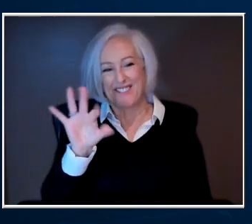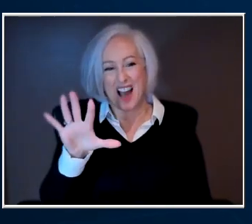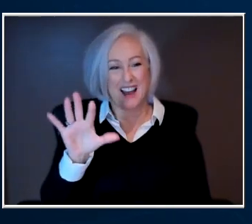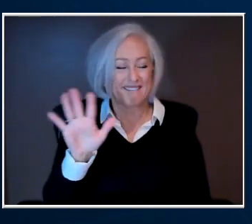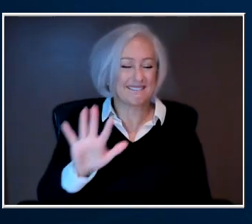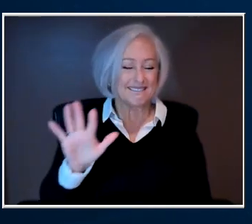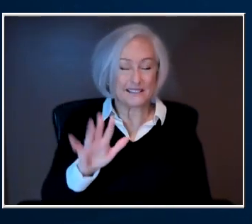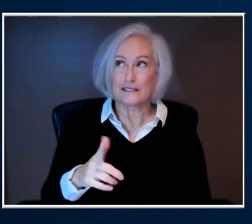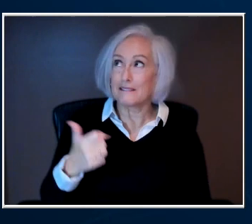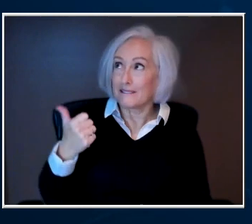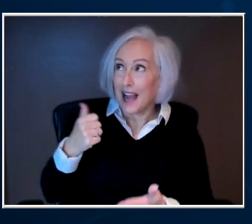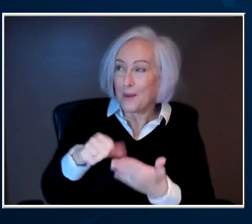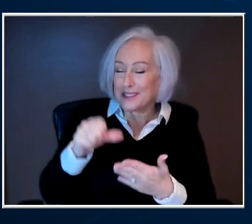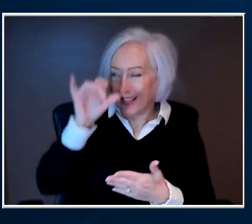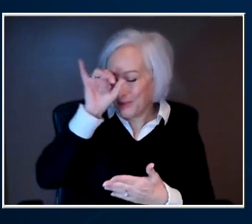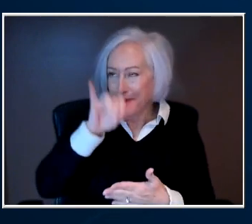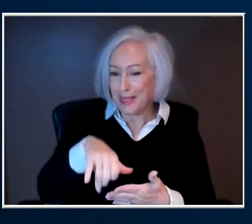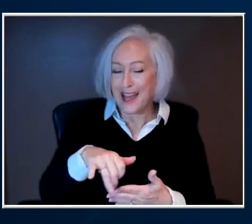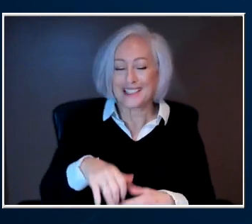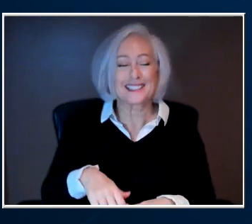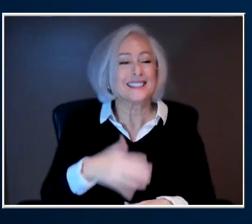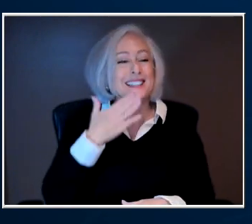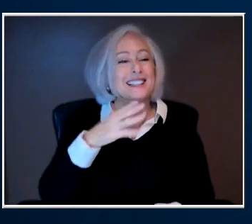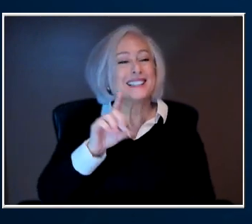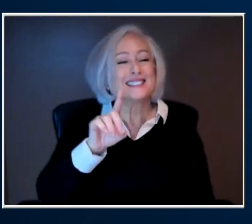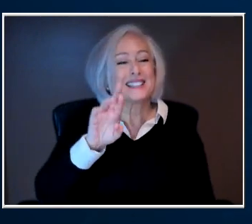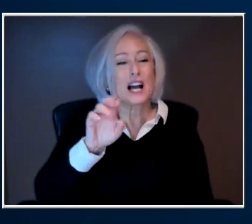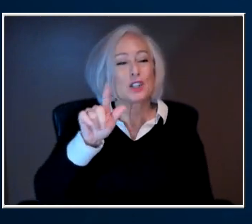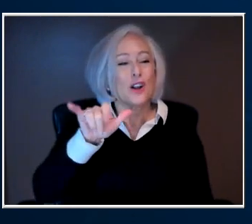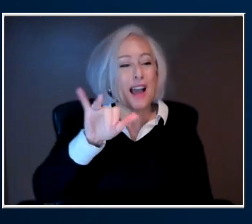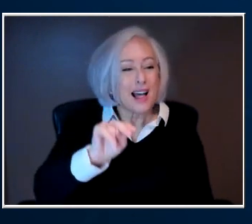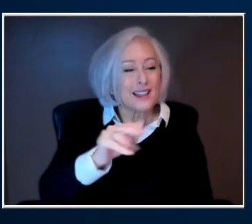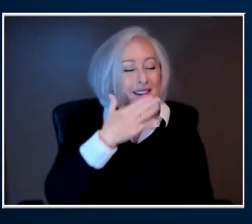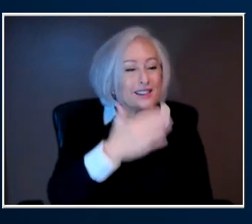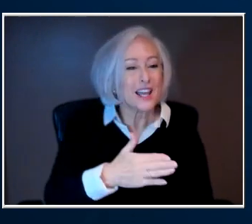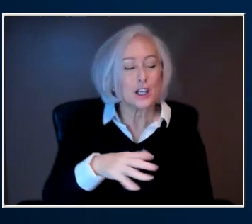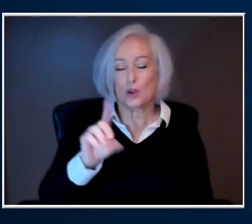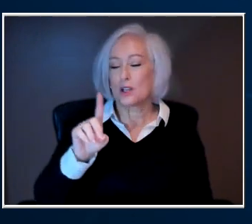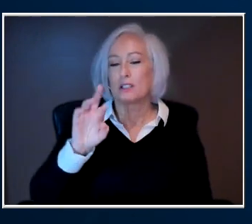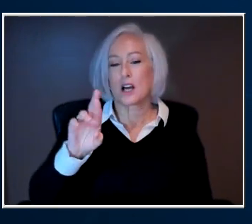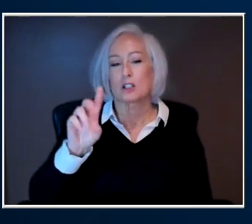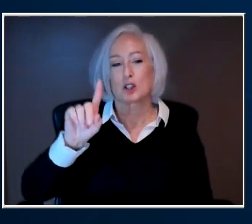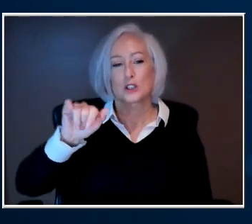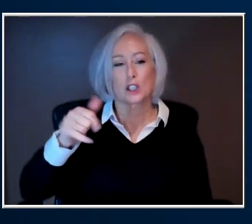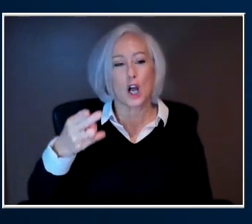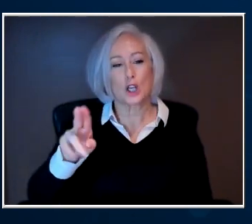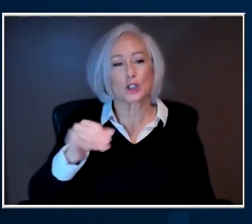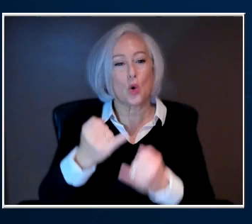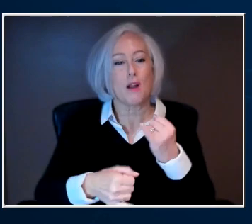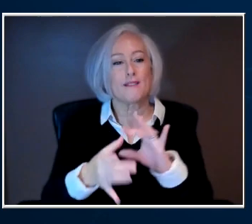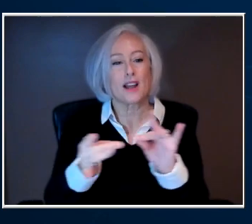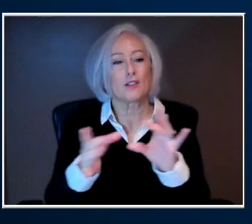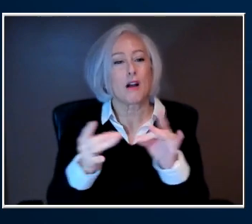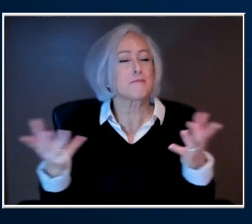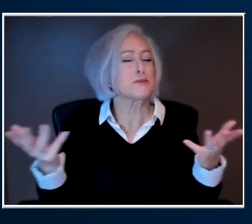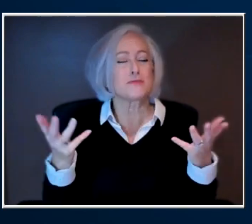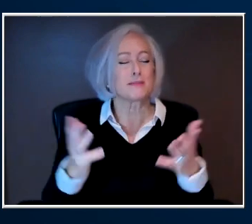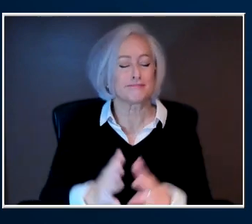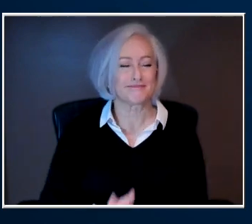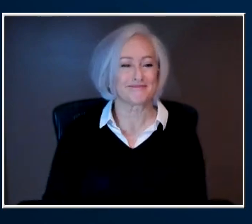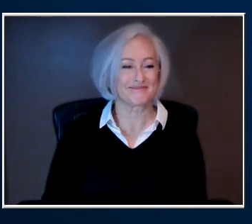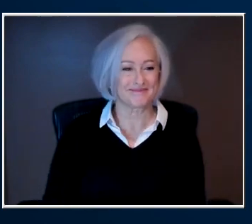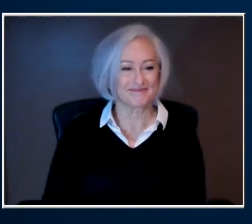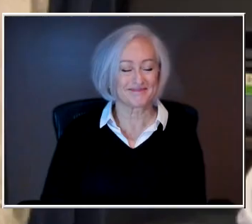minute. Dr. Allen, thank you so much. Dr. Darsh, what's the takeaway for folks listening this morning?